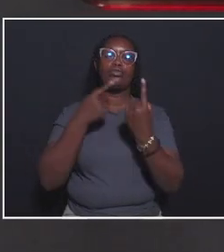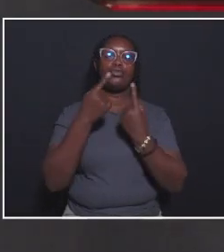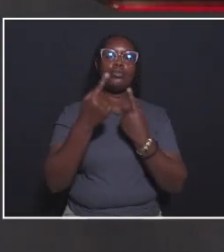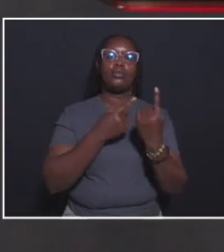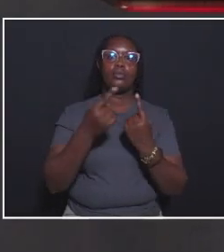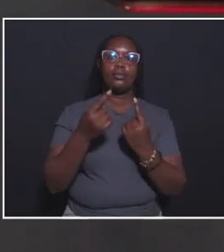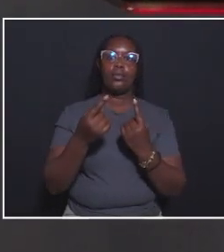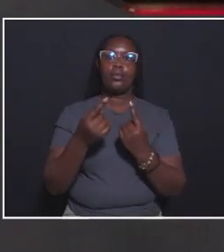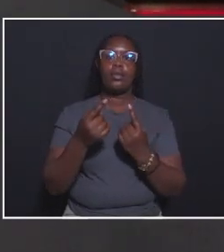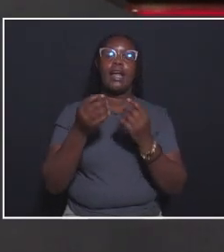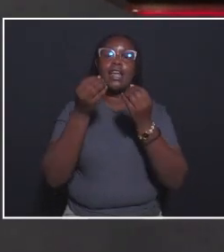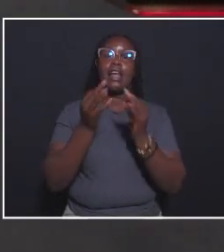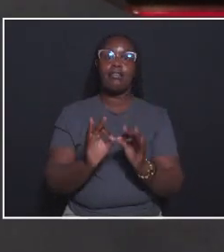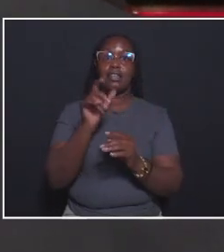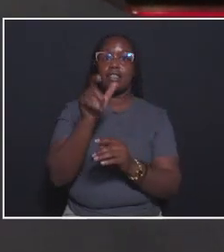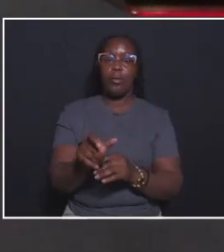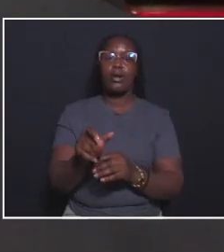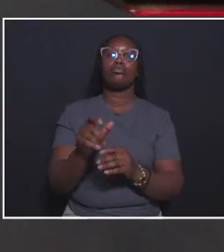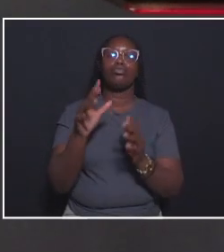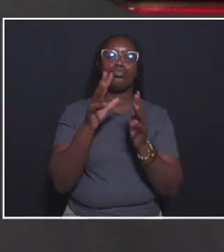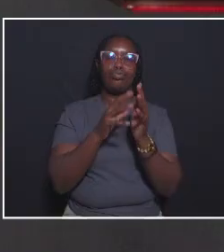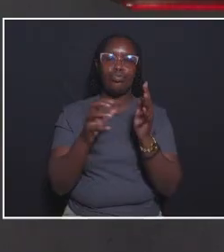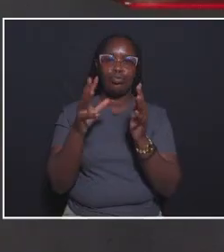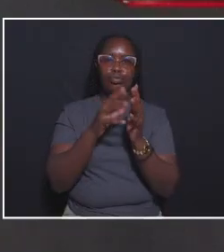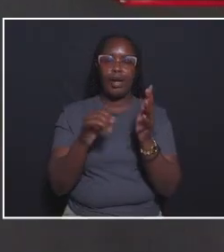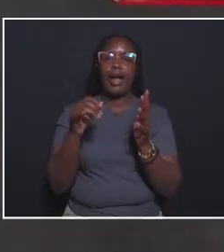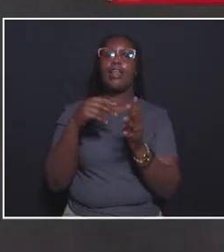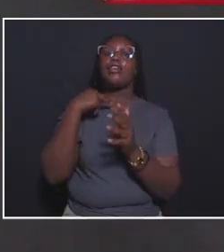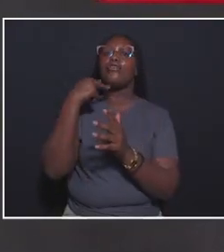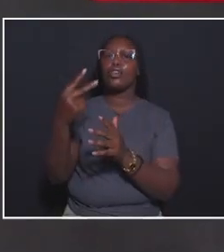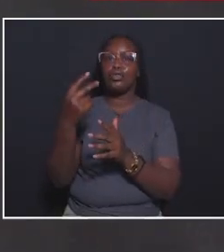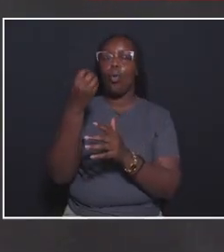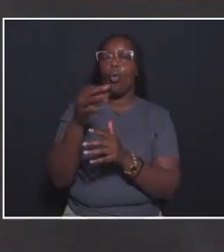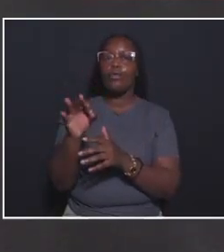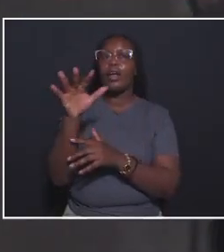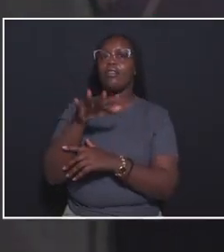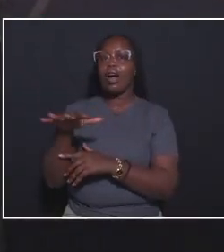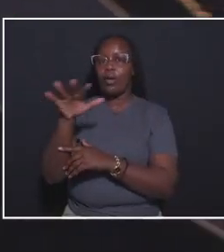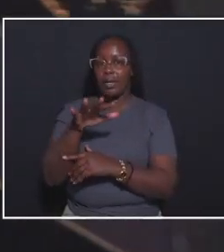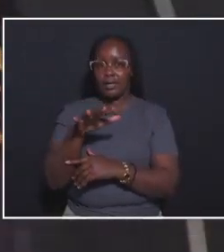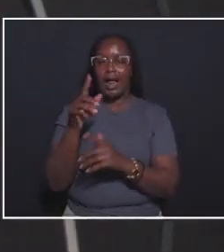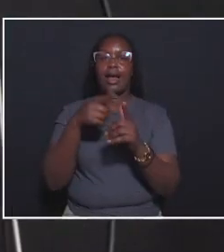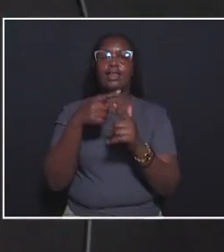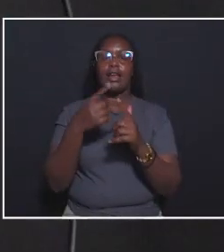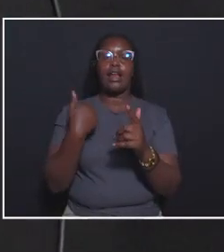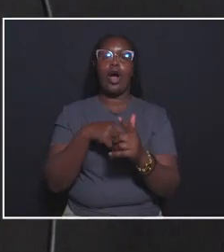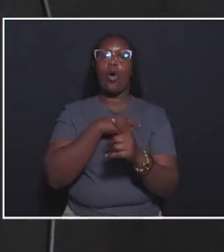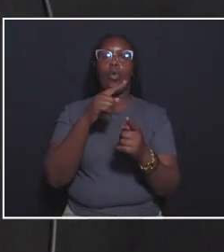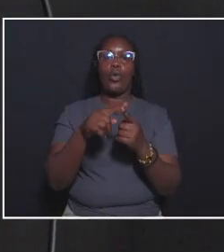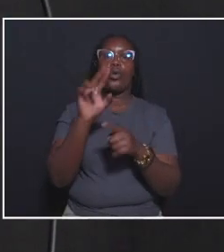and record that environment. And that environment is later then put in as backgrounds,